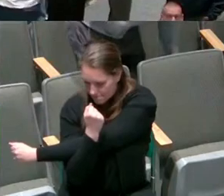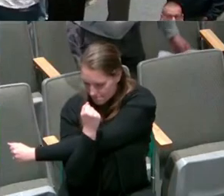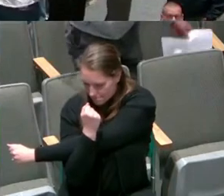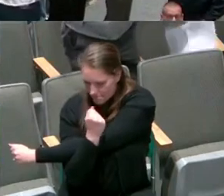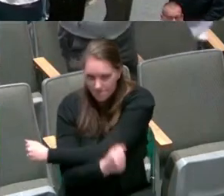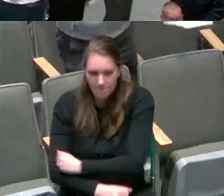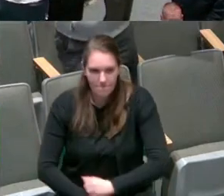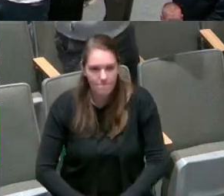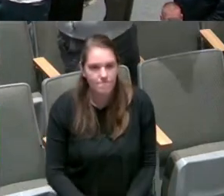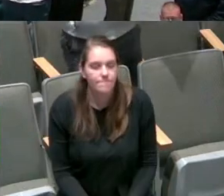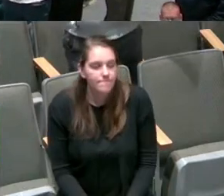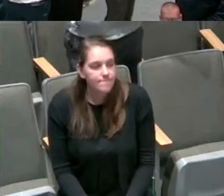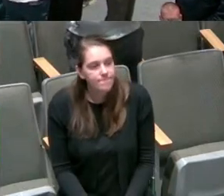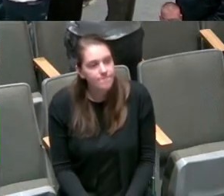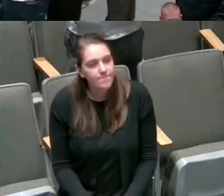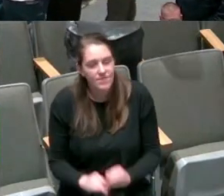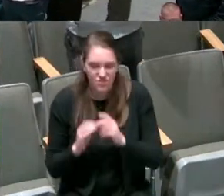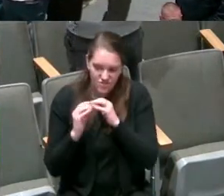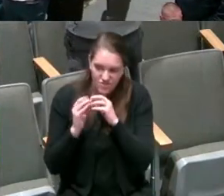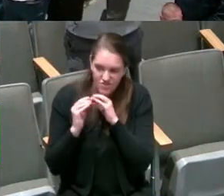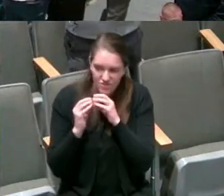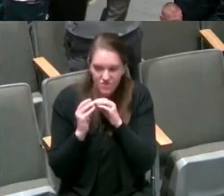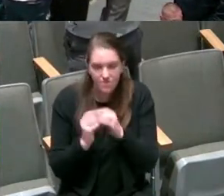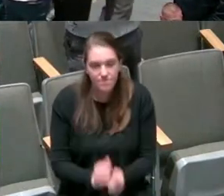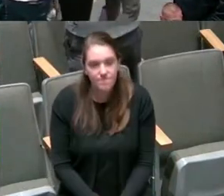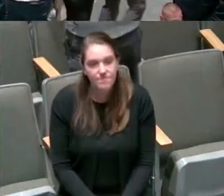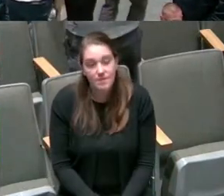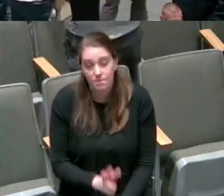folks in the front maybe you see them